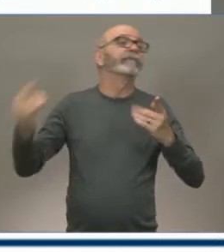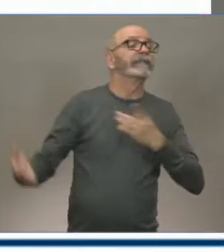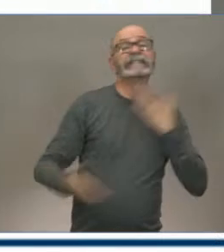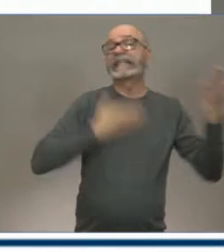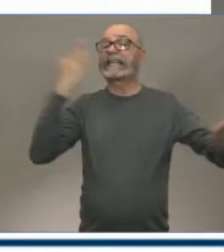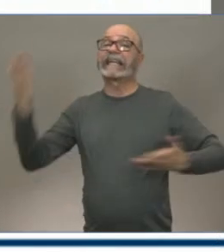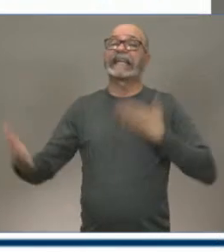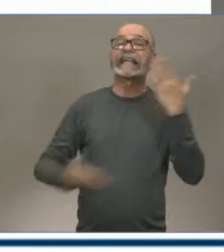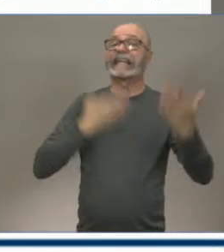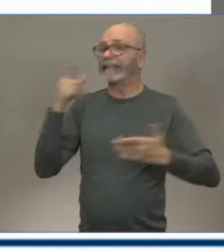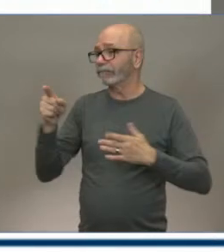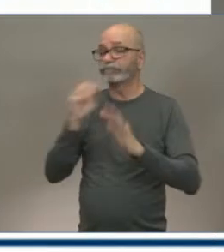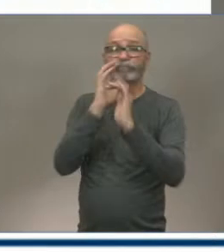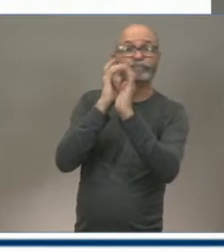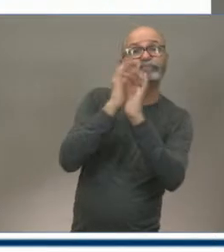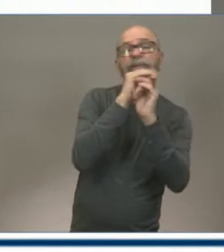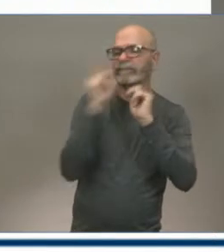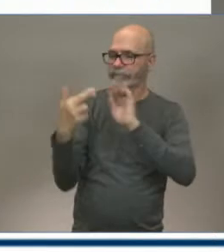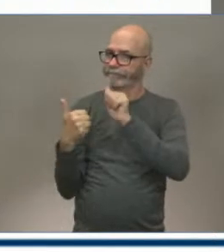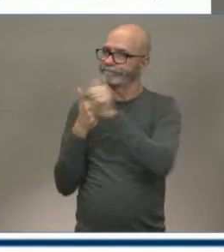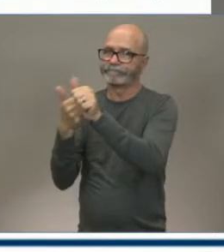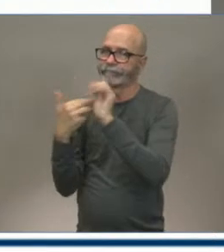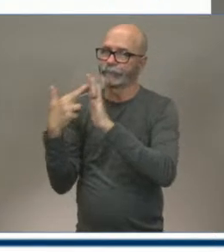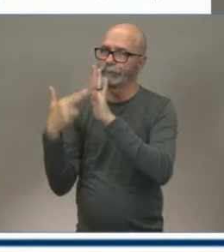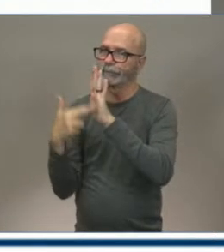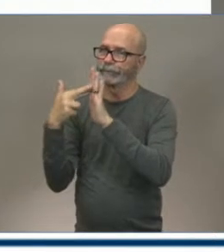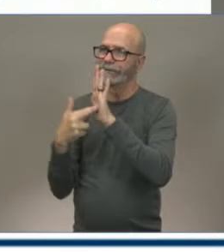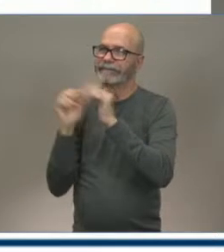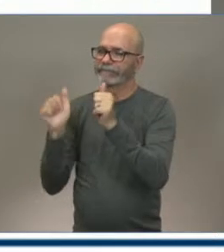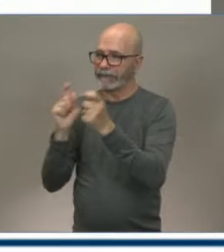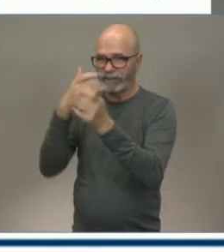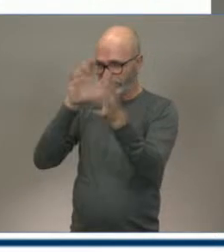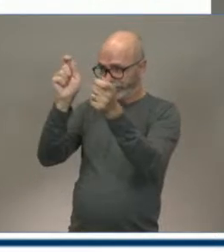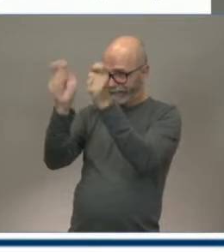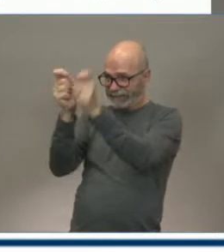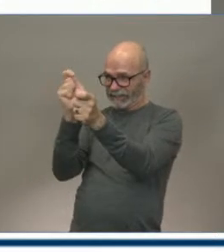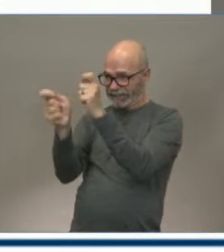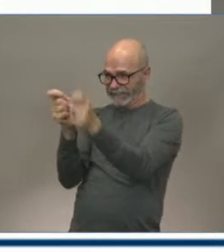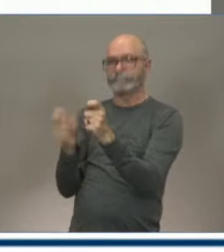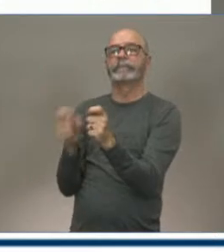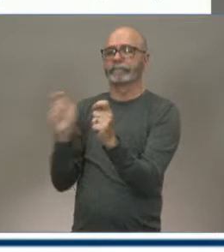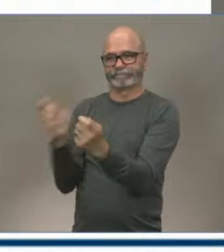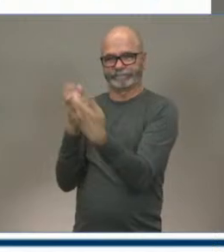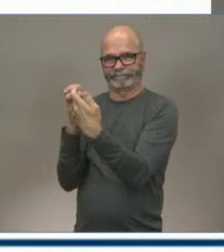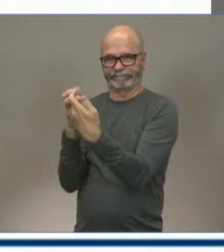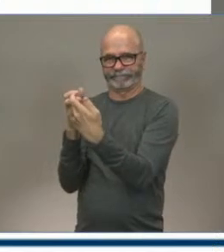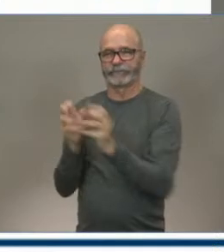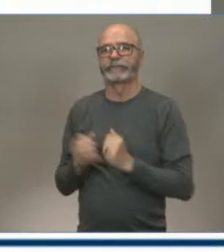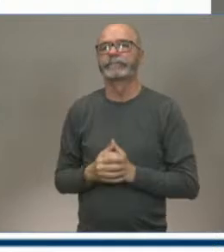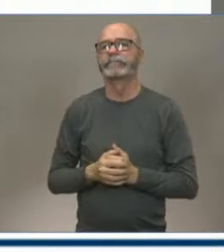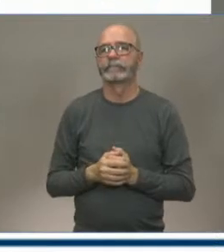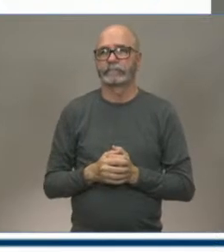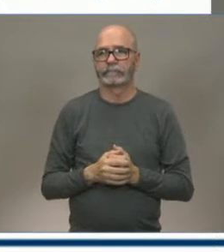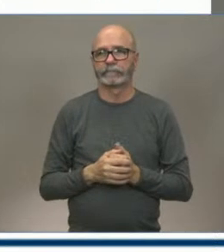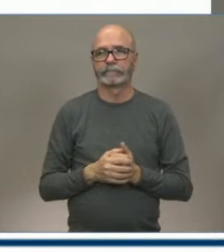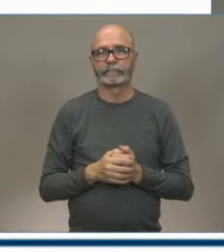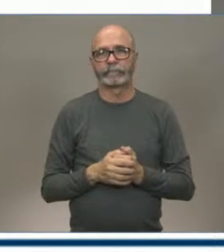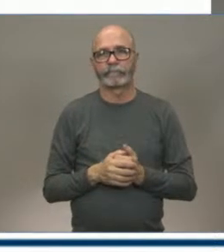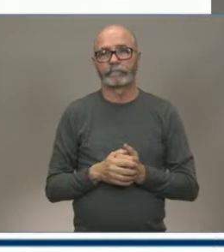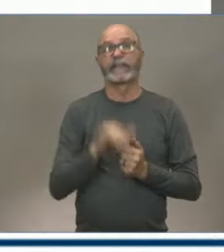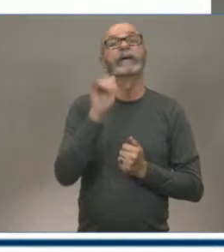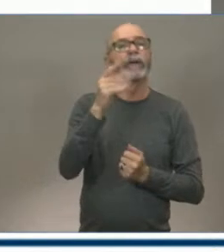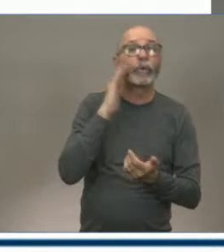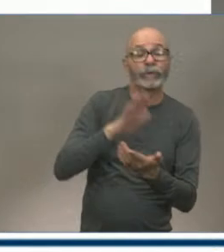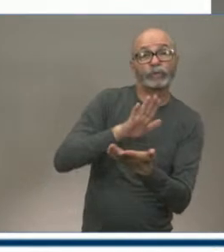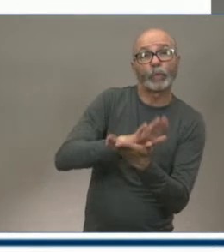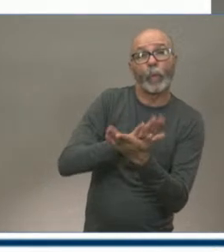will be in place. We know that having children and youth learning in school is a priority in Nova Scotia. And